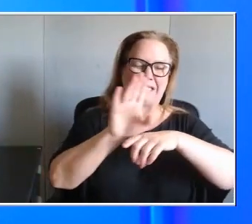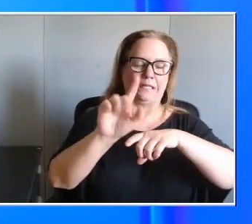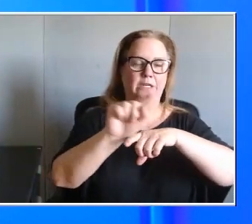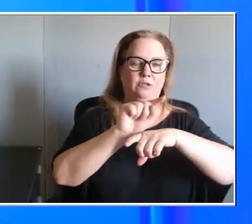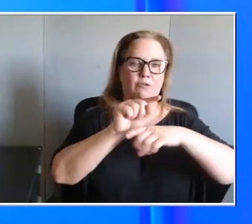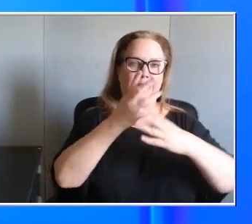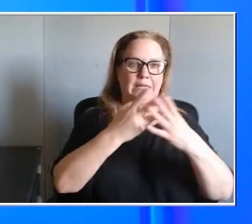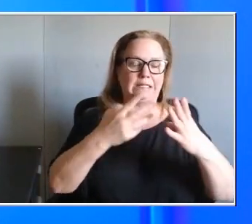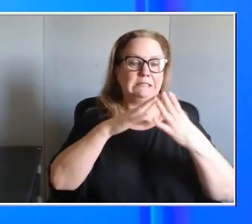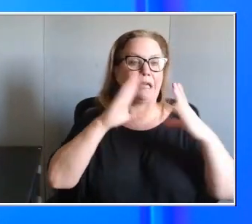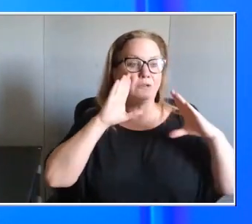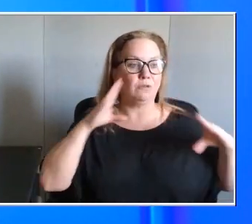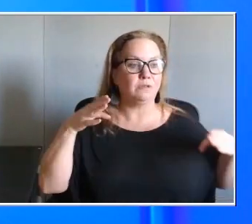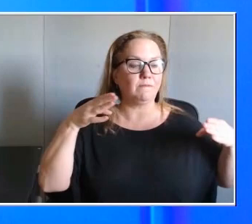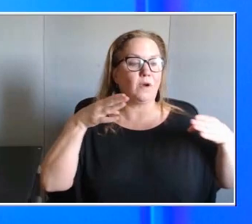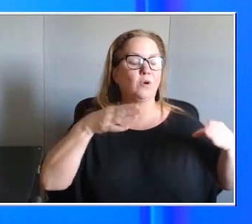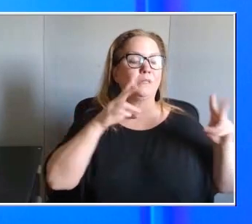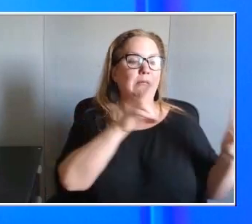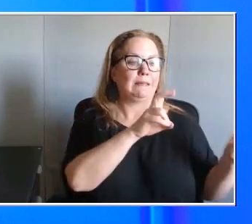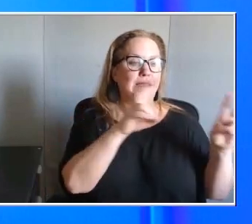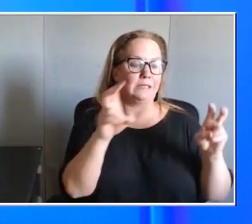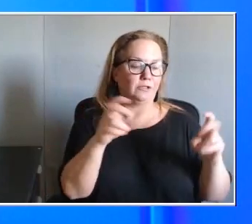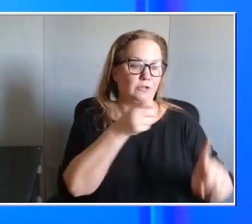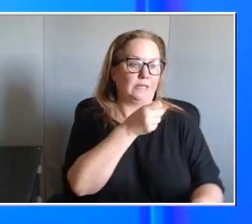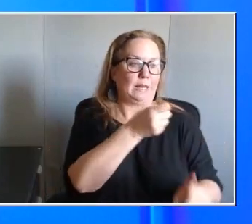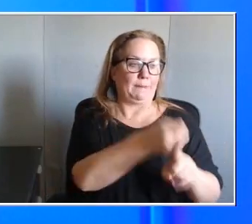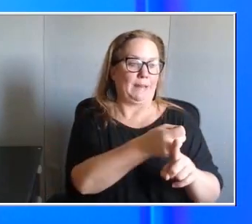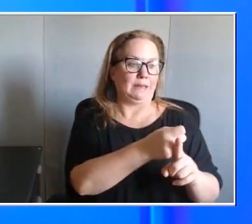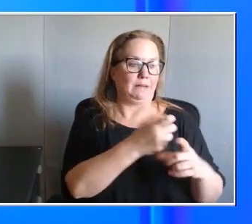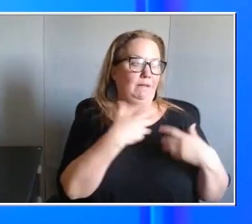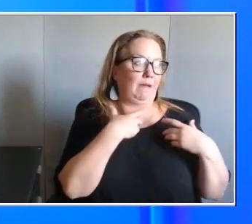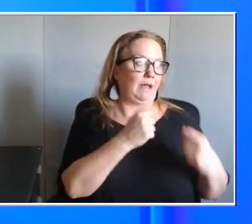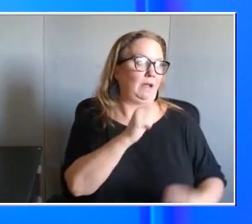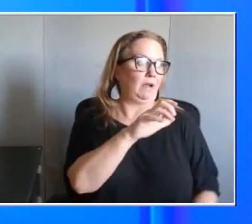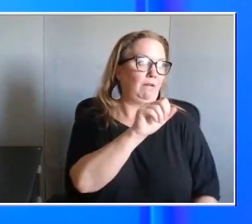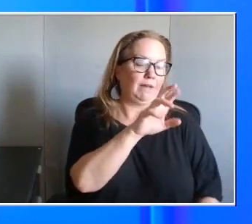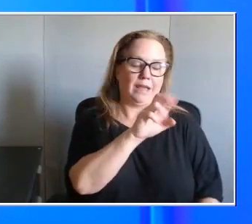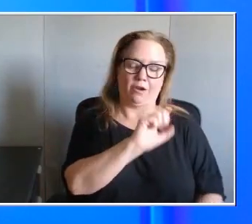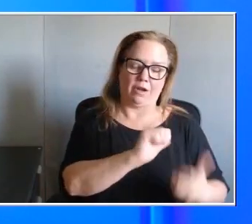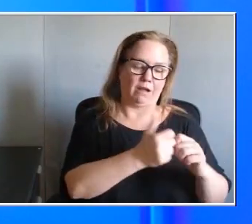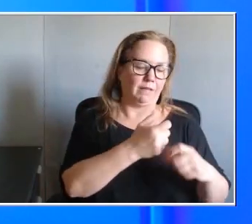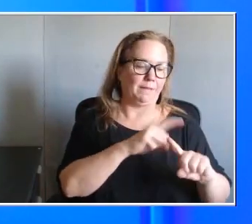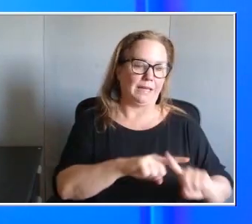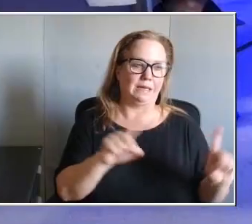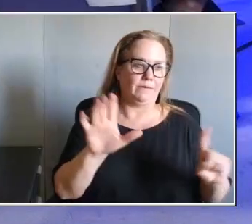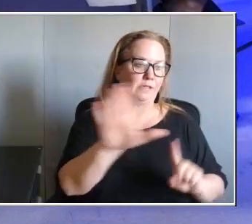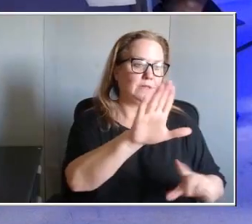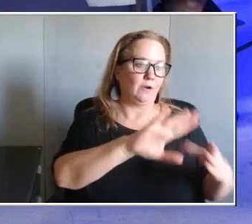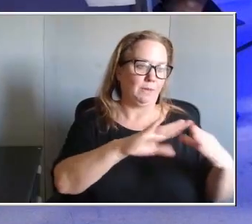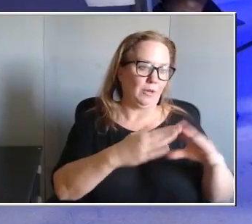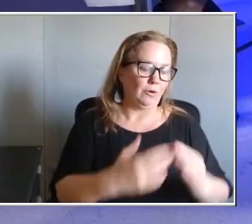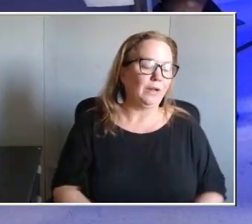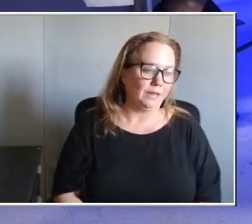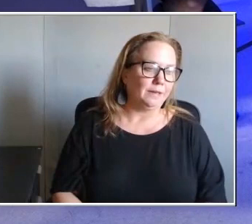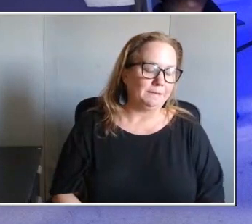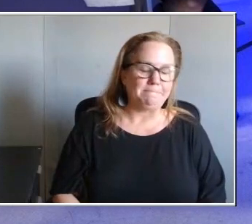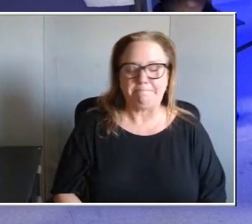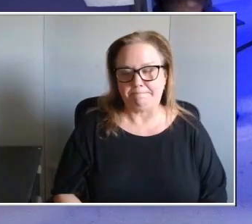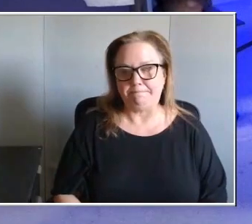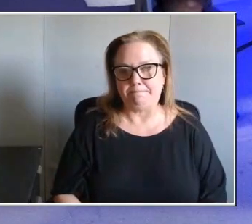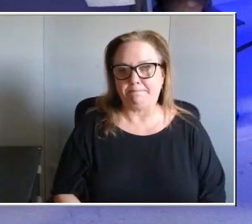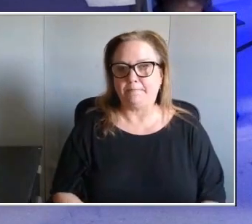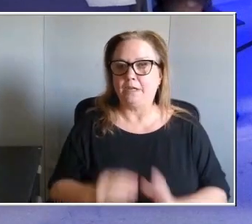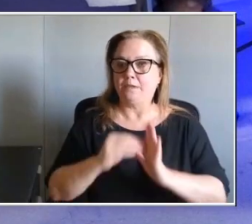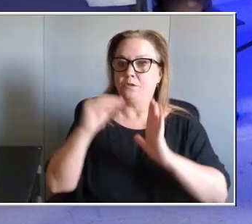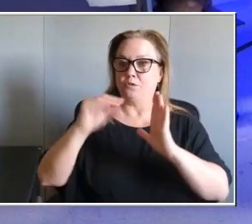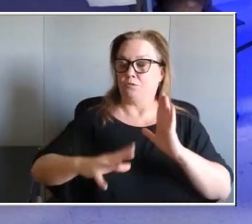focus on these issues and its impact of healthcare and how they can make a difference in their community. That's a big deal. So how do the students and the